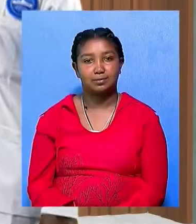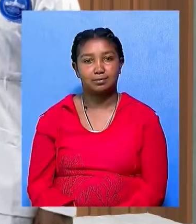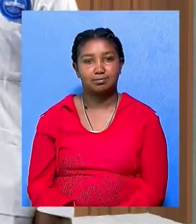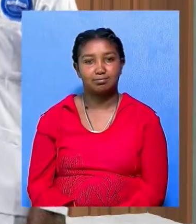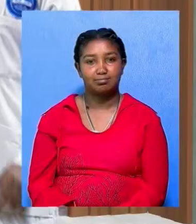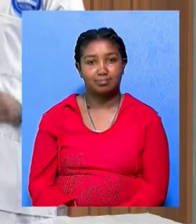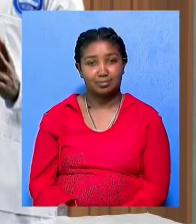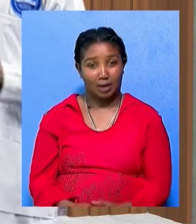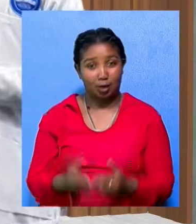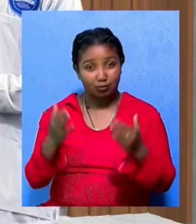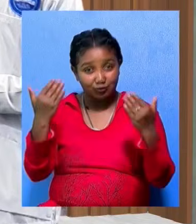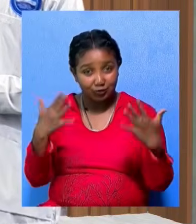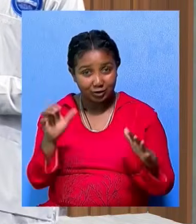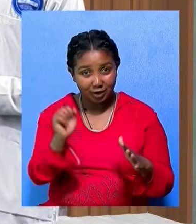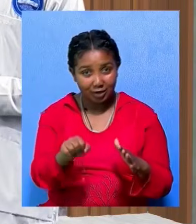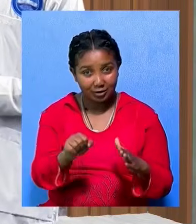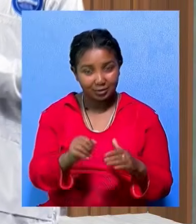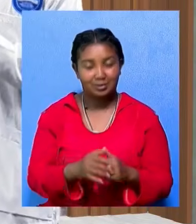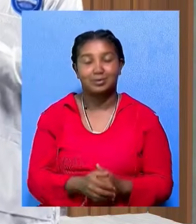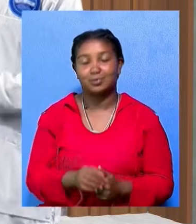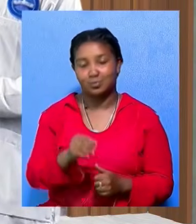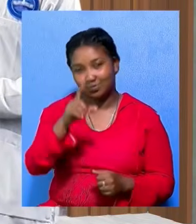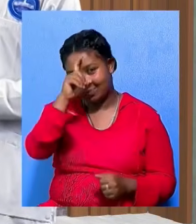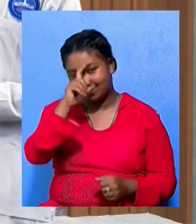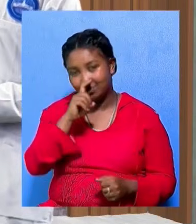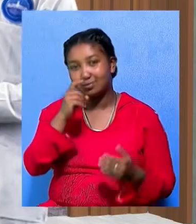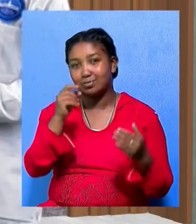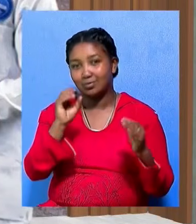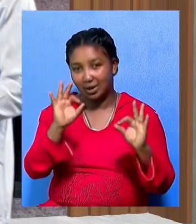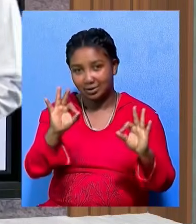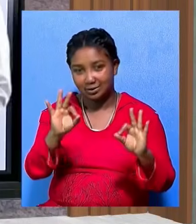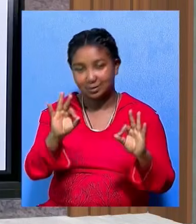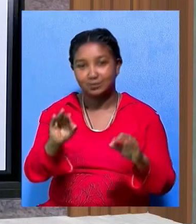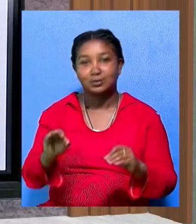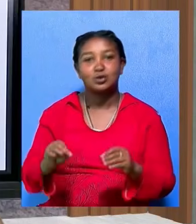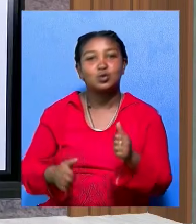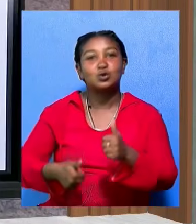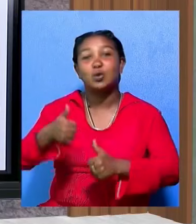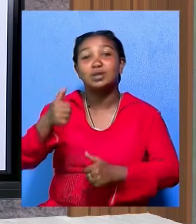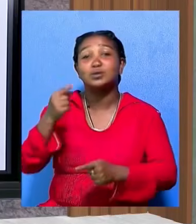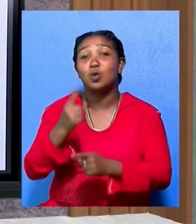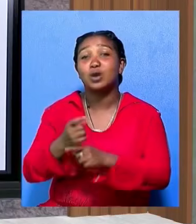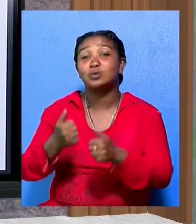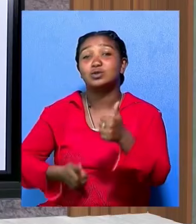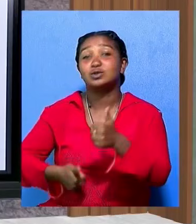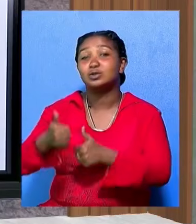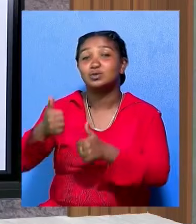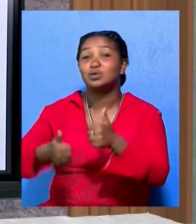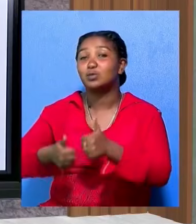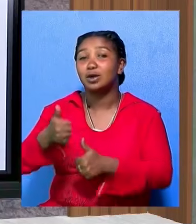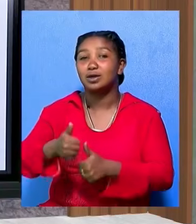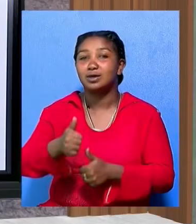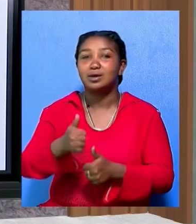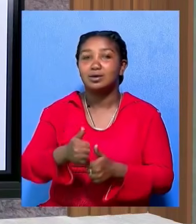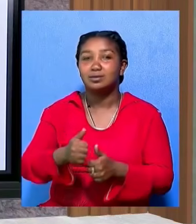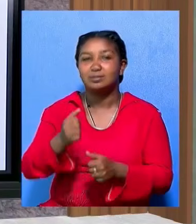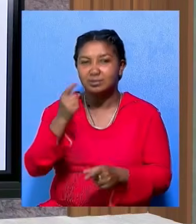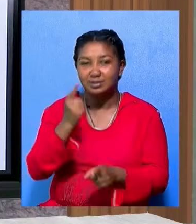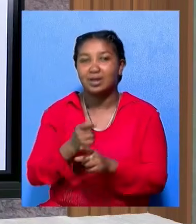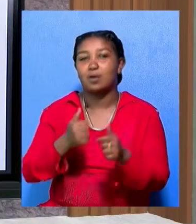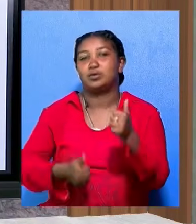Well done, I hope they did it. Nice. So which one is the correct answer for question number 1? Underline the correct